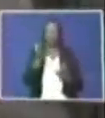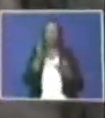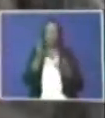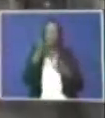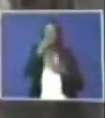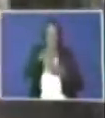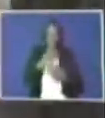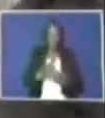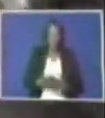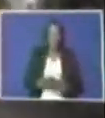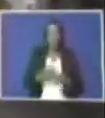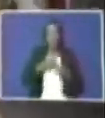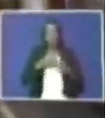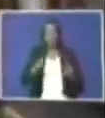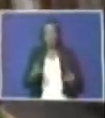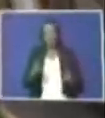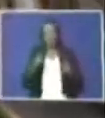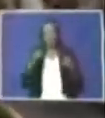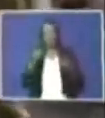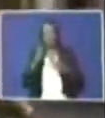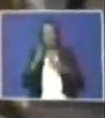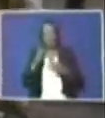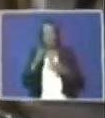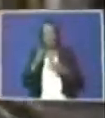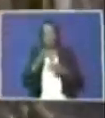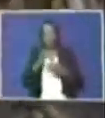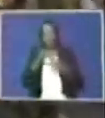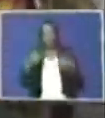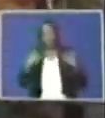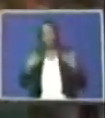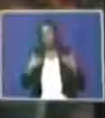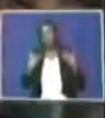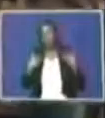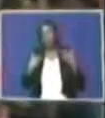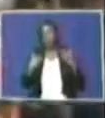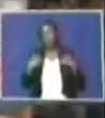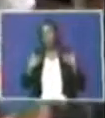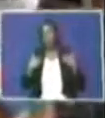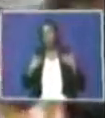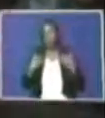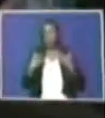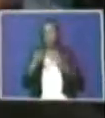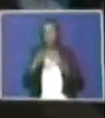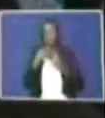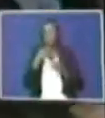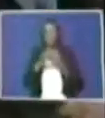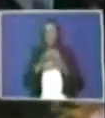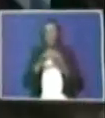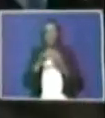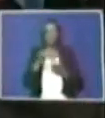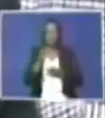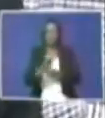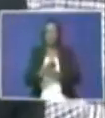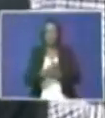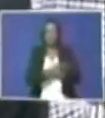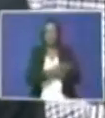miss. And officials at the Ministry of Youth, Sports and Culture are working to continually improve the parade.